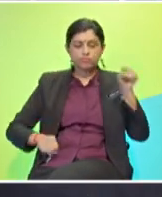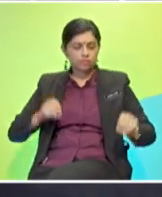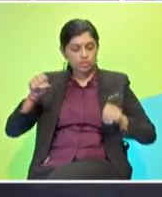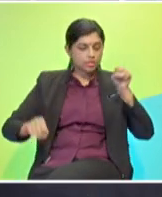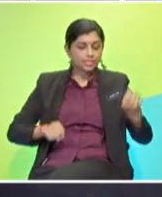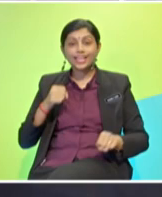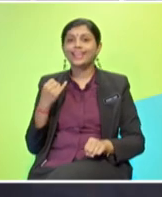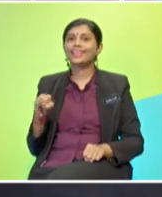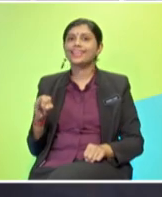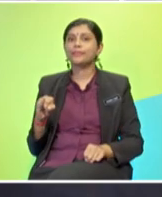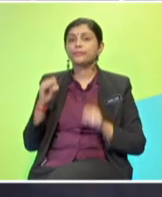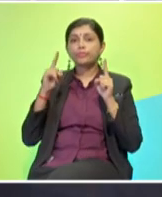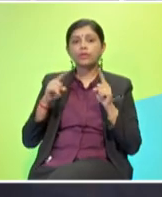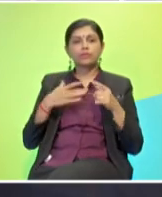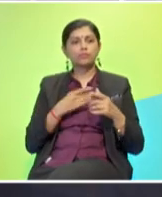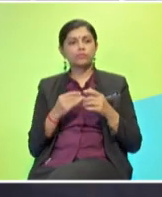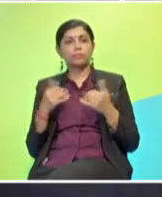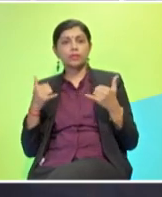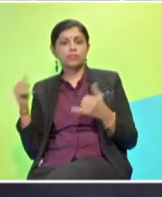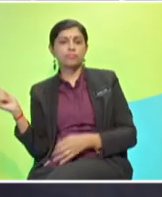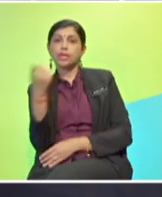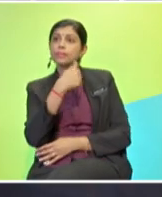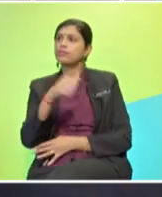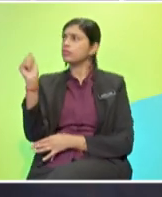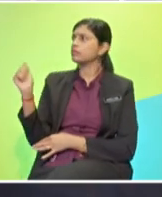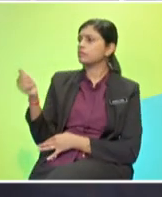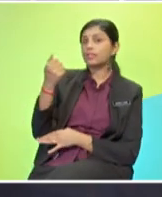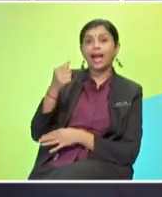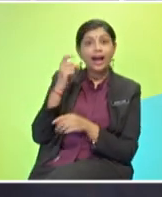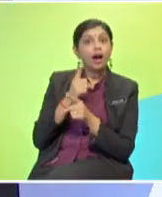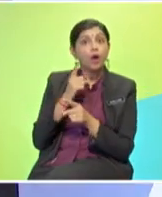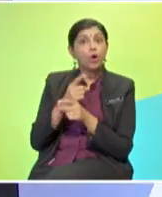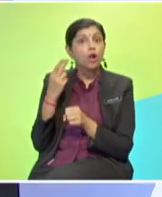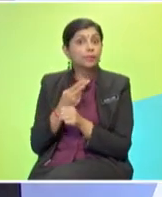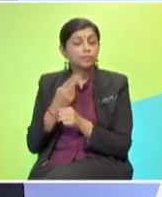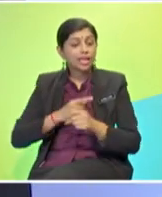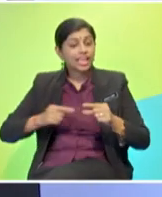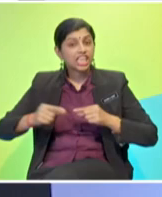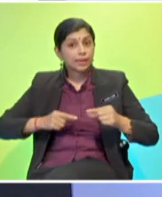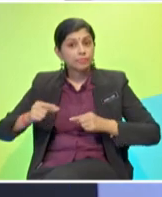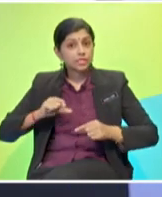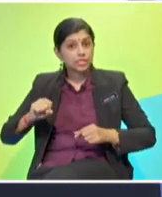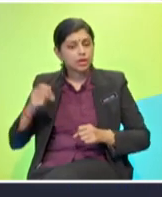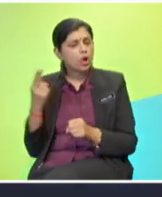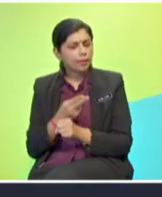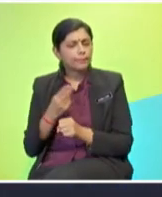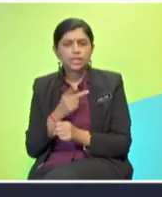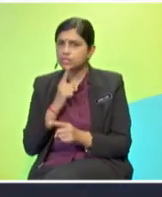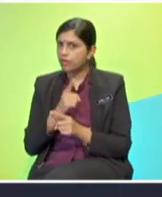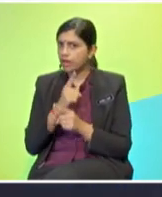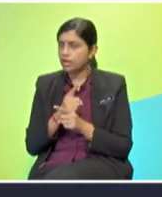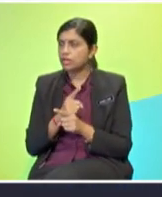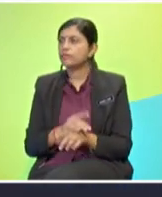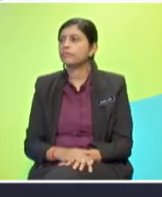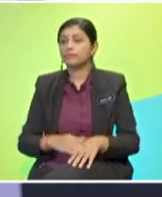play badminton. Is that also a part of hobby? Yes. Okay. There are games. So games are part of hobbies. And some people